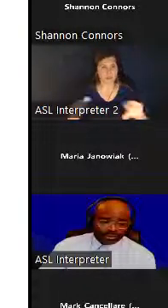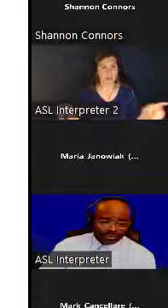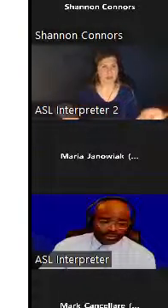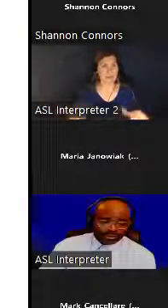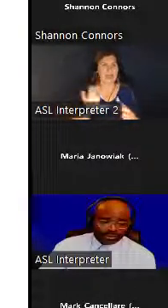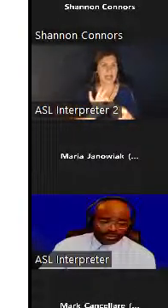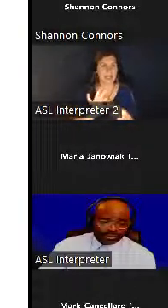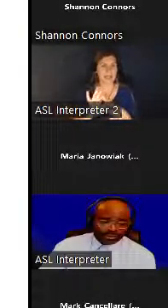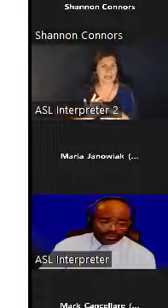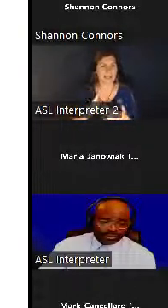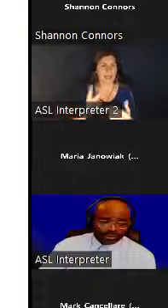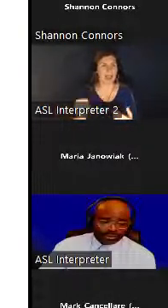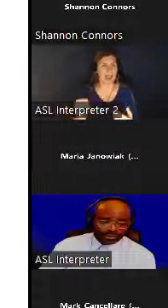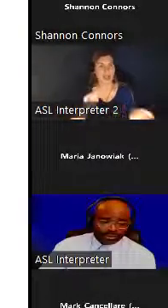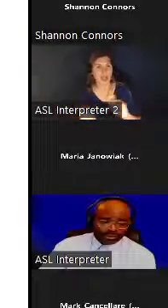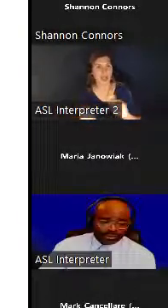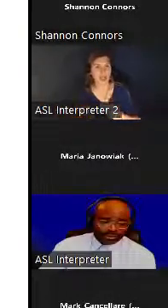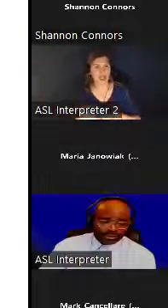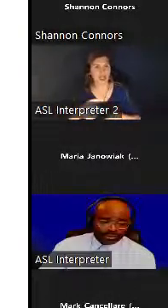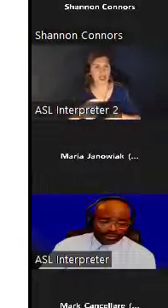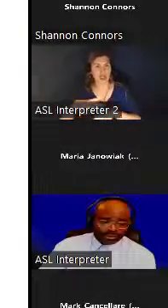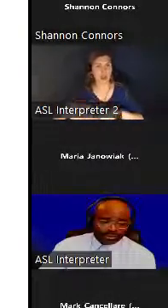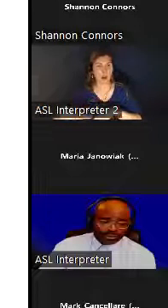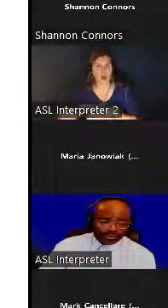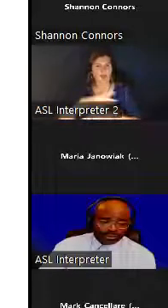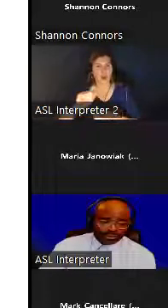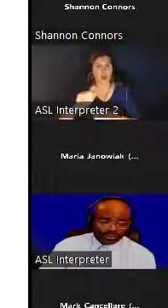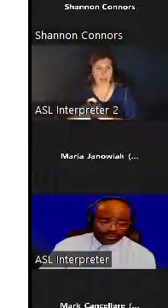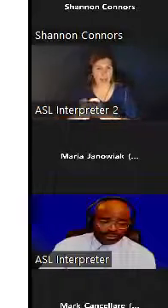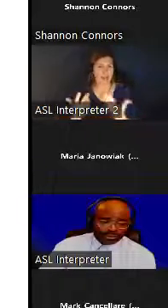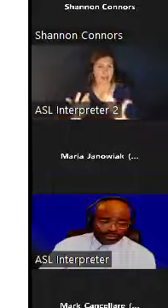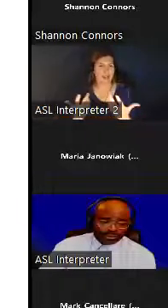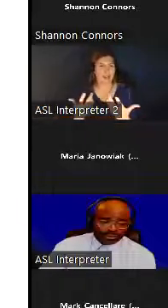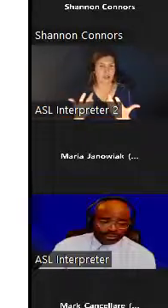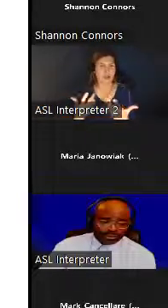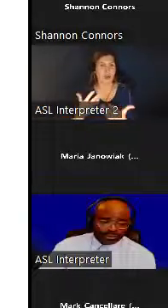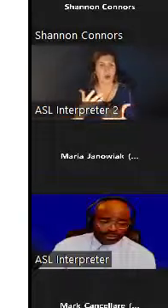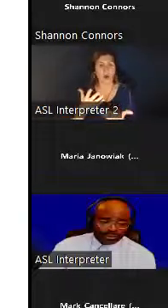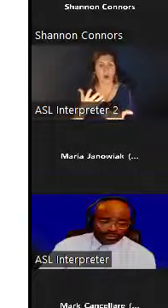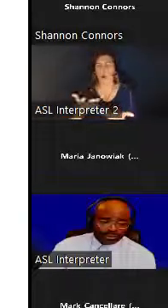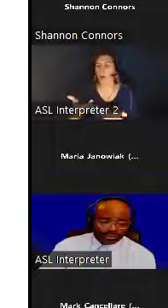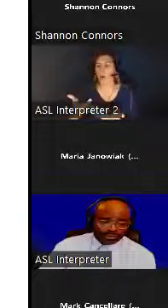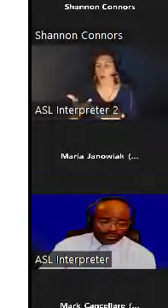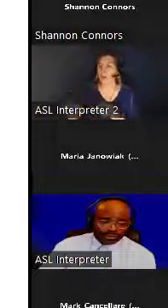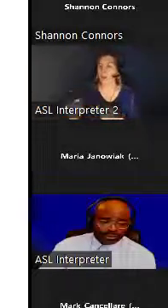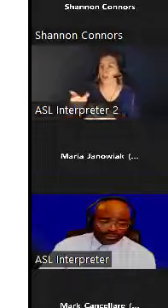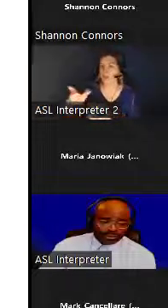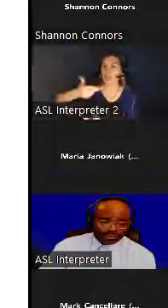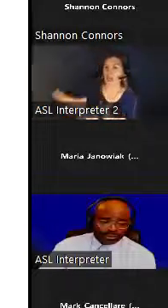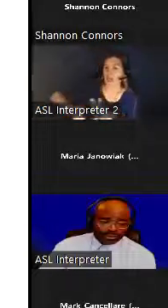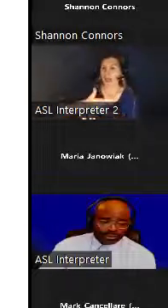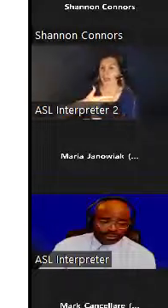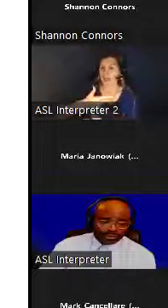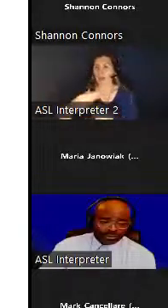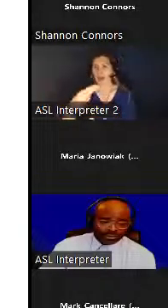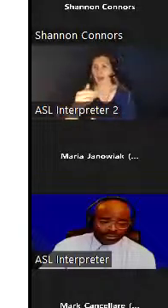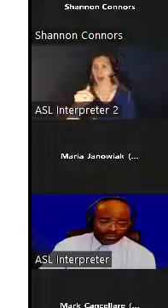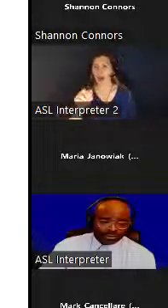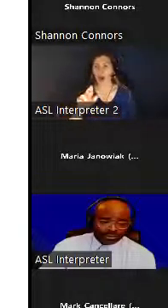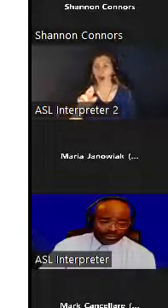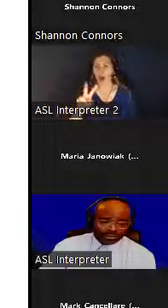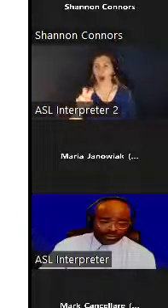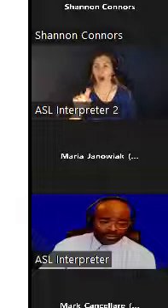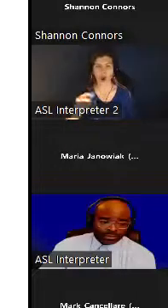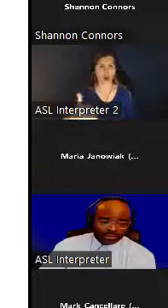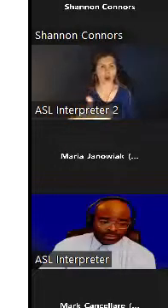intentionally shifting the geographic range, managing interactions and harvest regulations, disturbance and